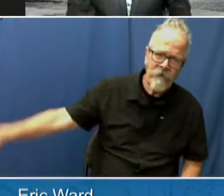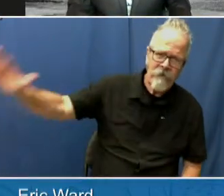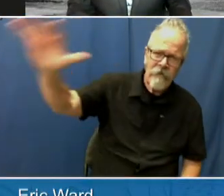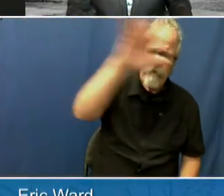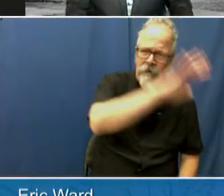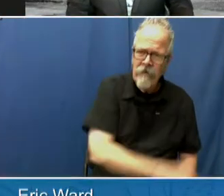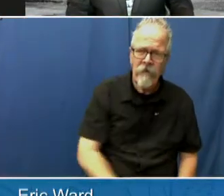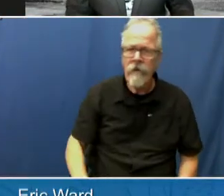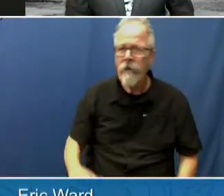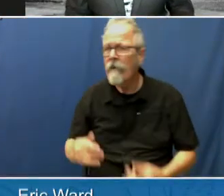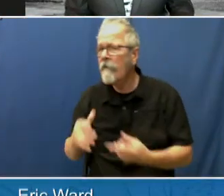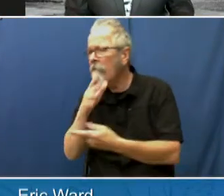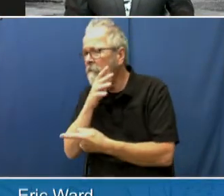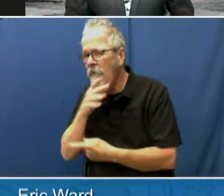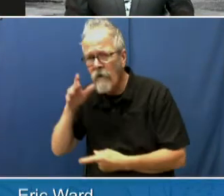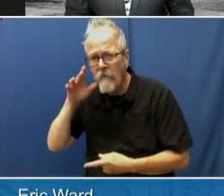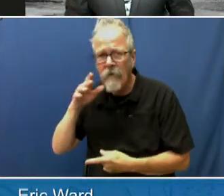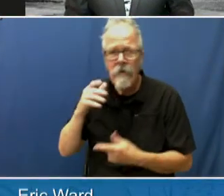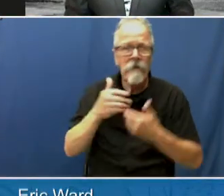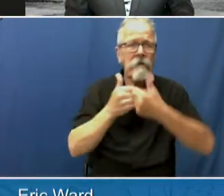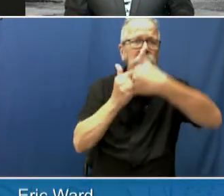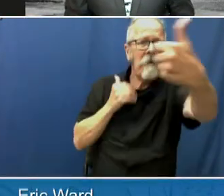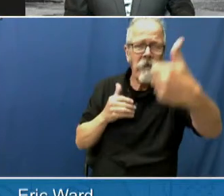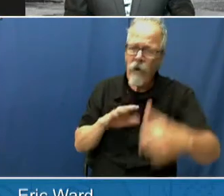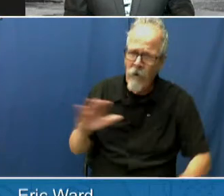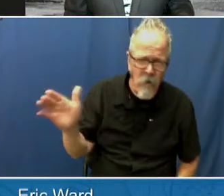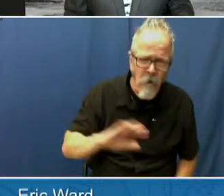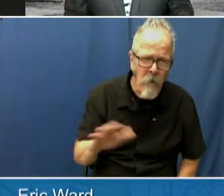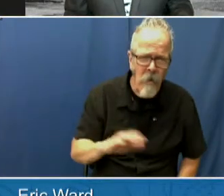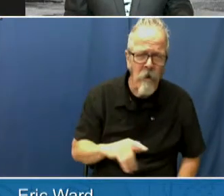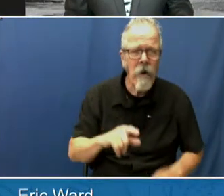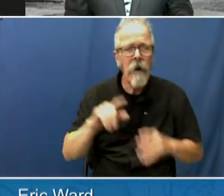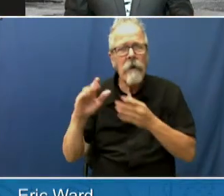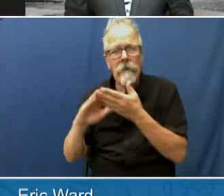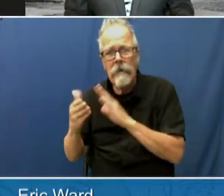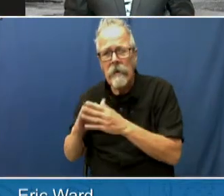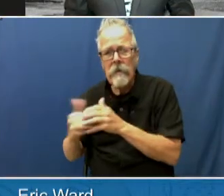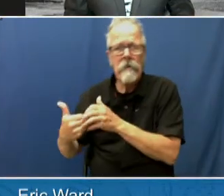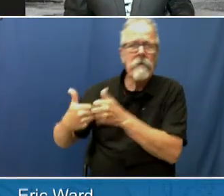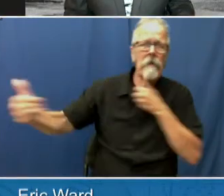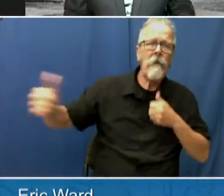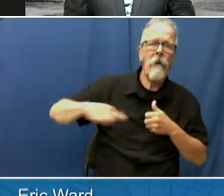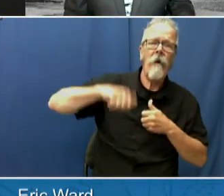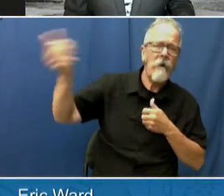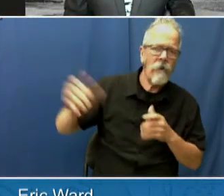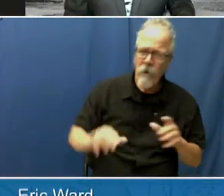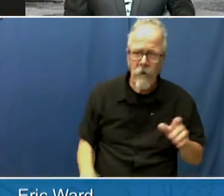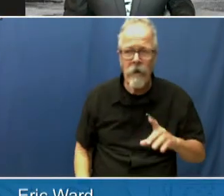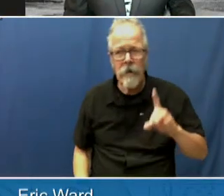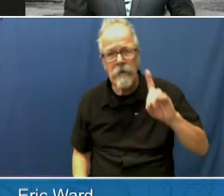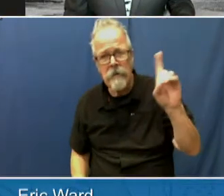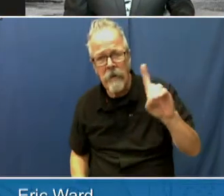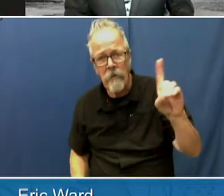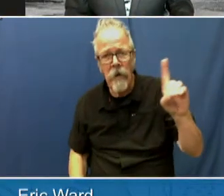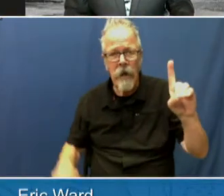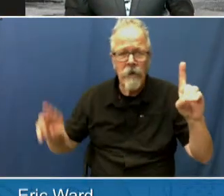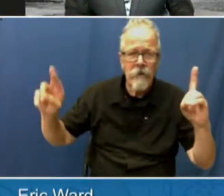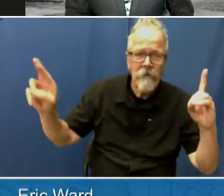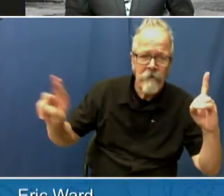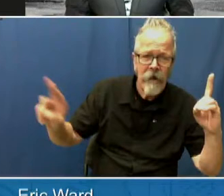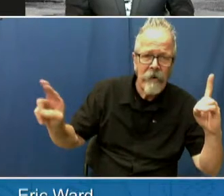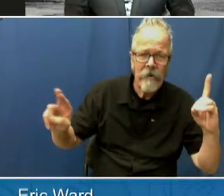areas. It can't be about Democrat versus Republican or progressives versus